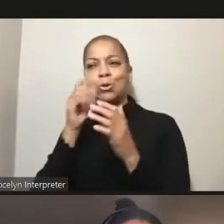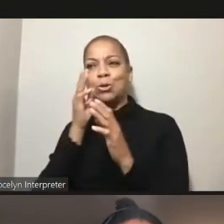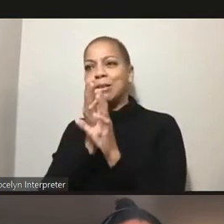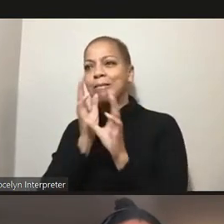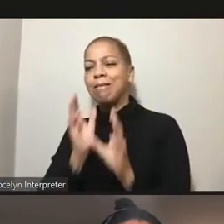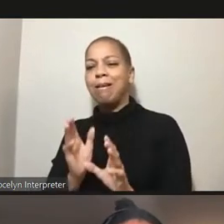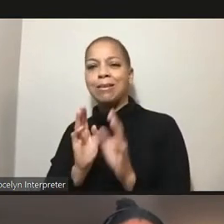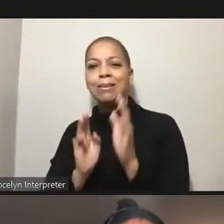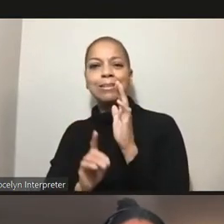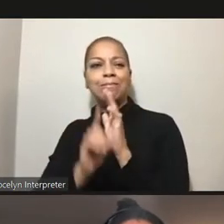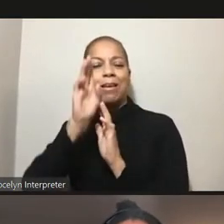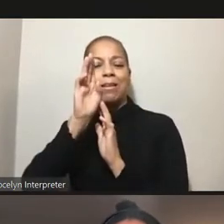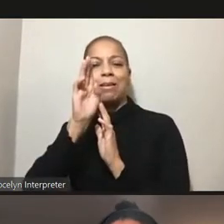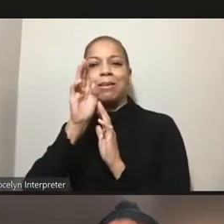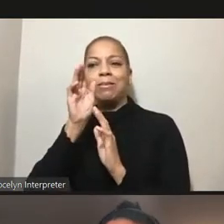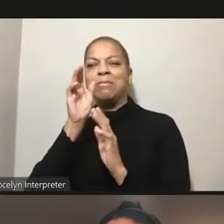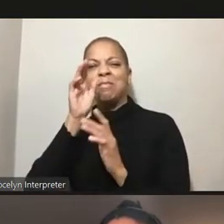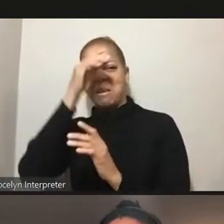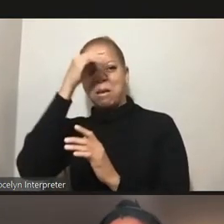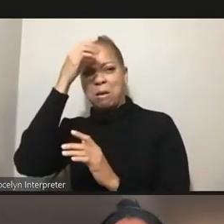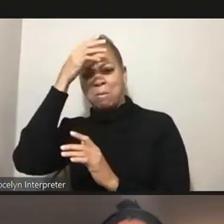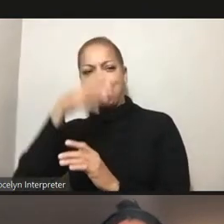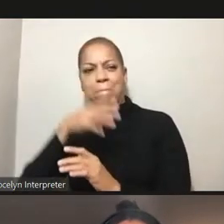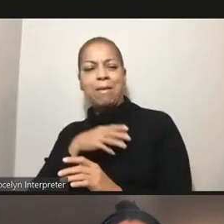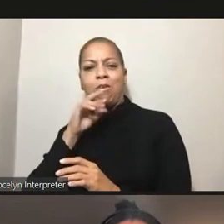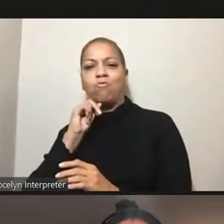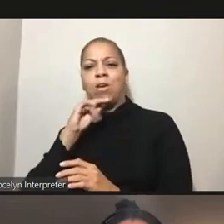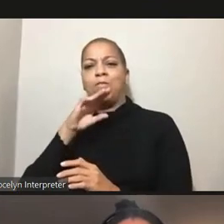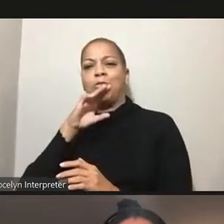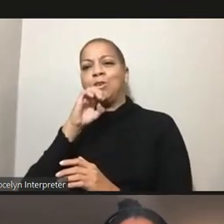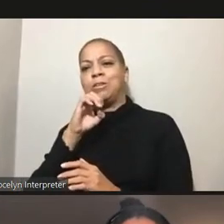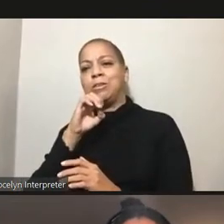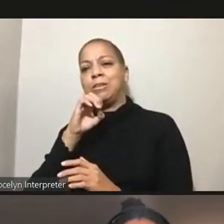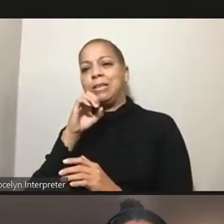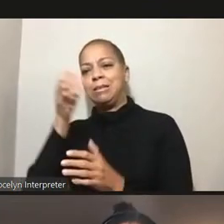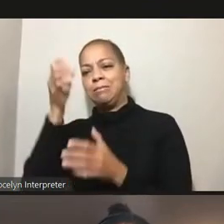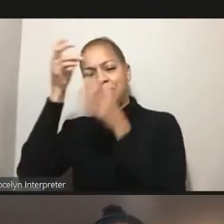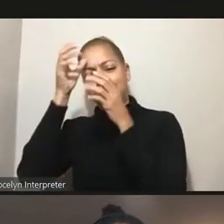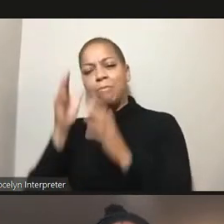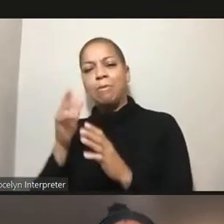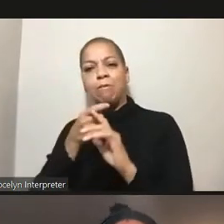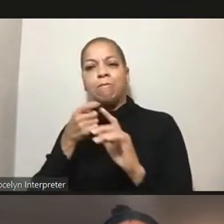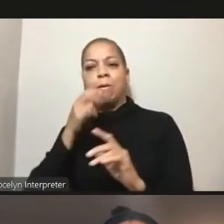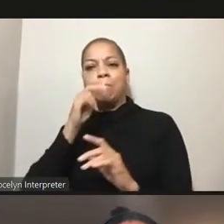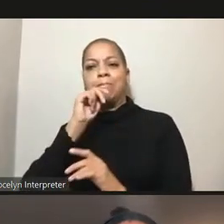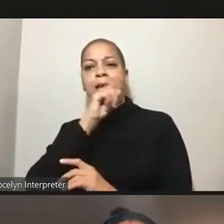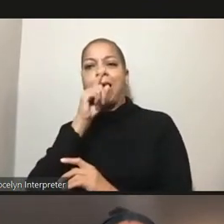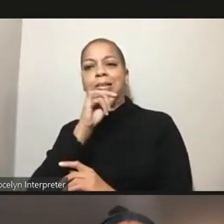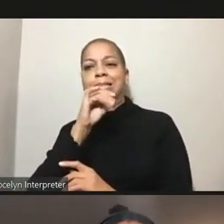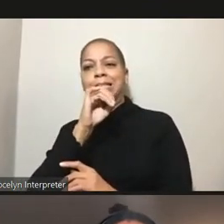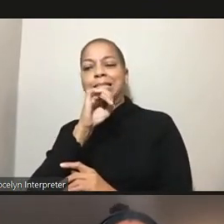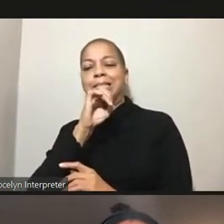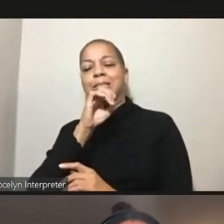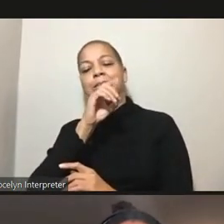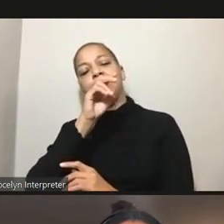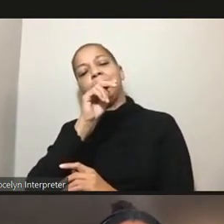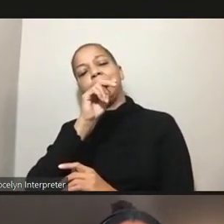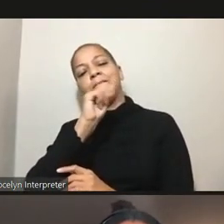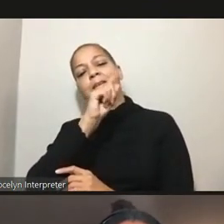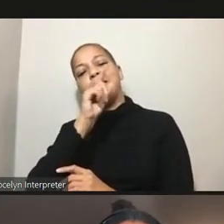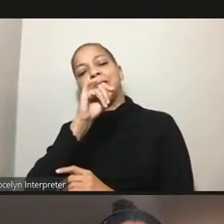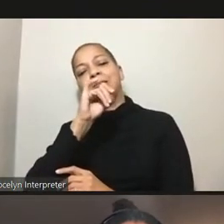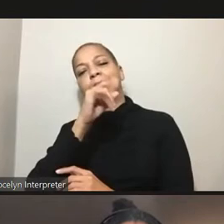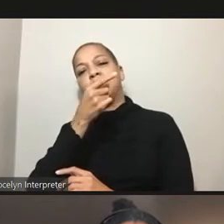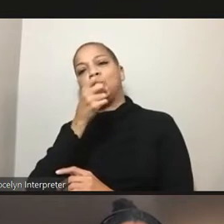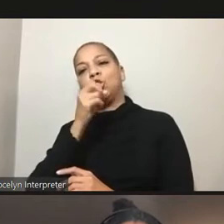He was a refugee scholar from Nazi Germany to the US. And he said that behavior